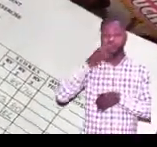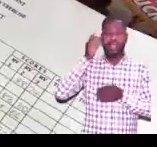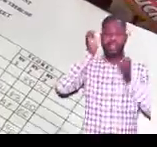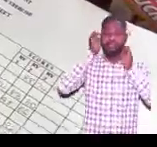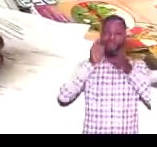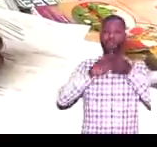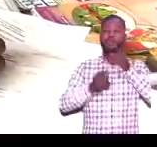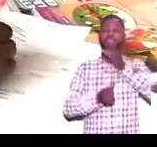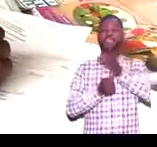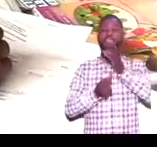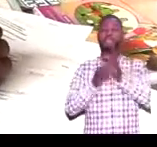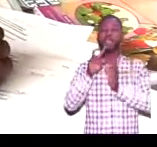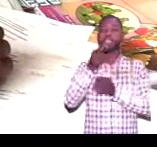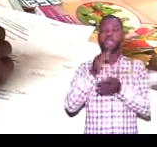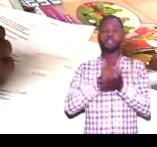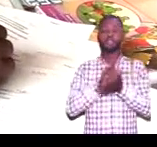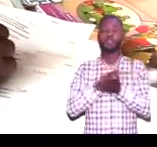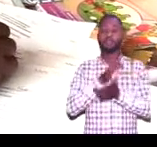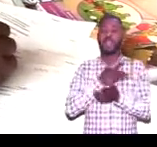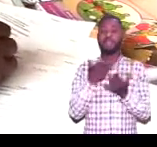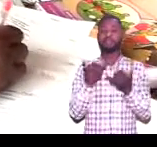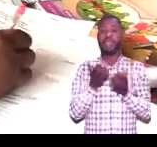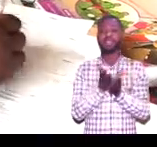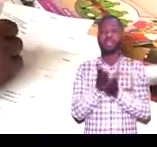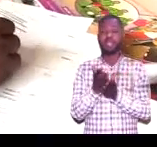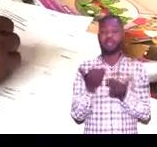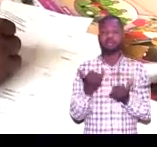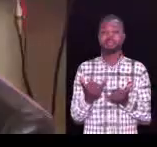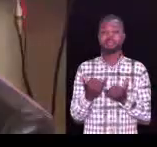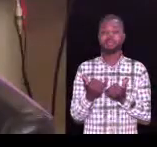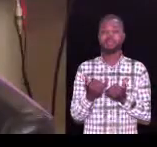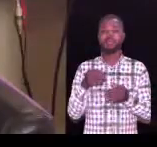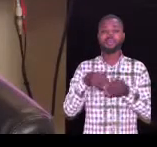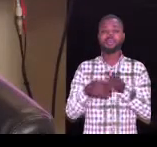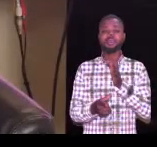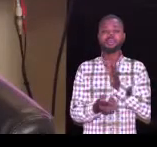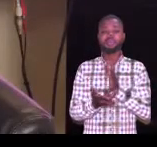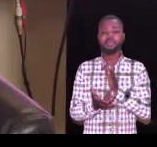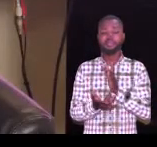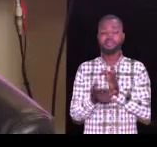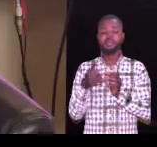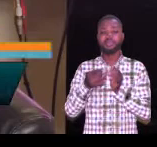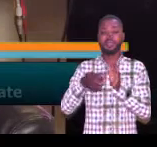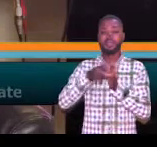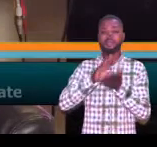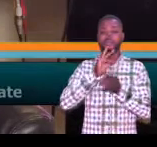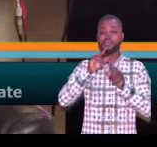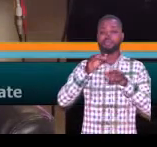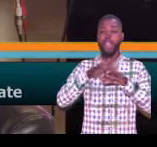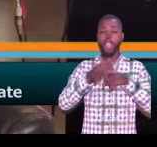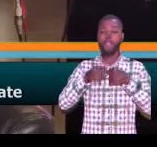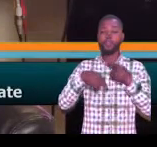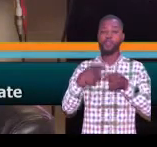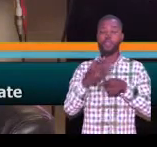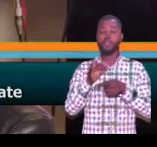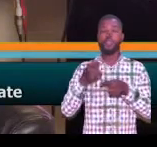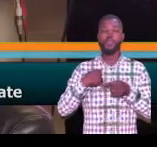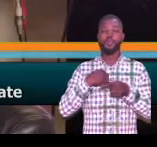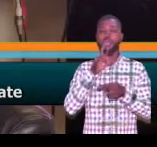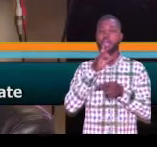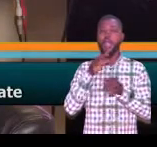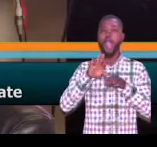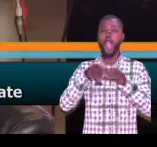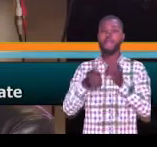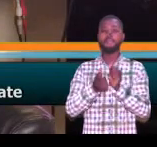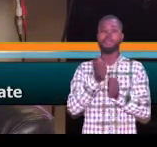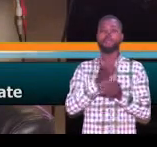to senior secondary school. And right now, the review of the senior secondary school is ongoing. We have